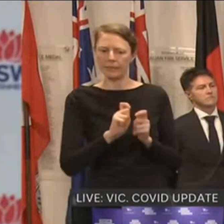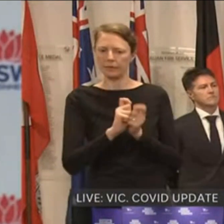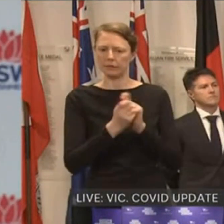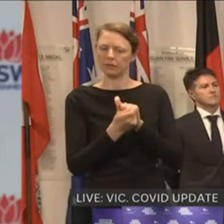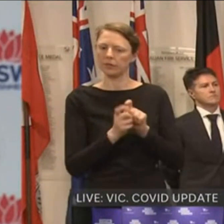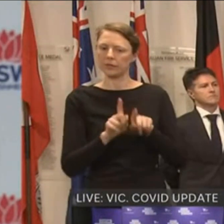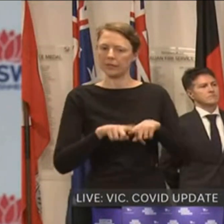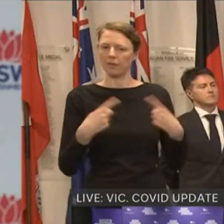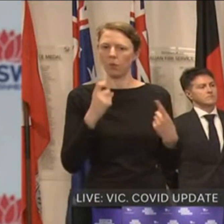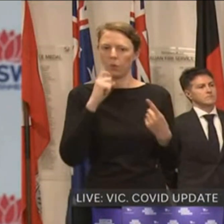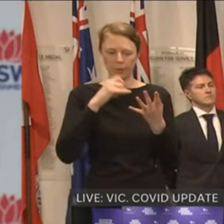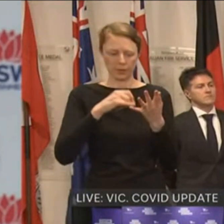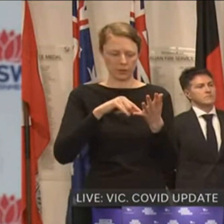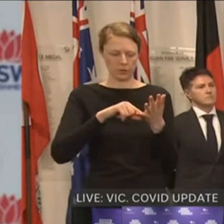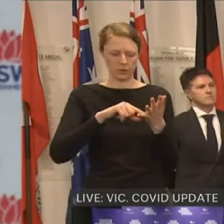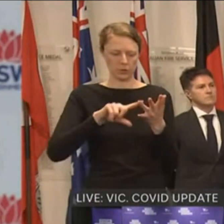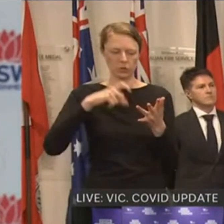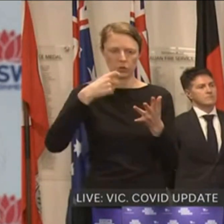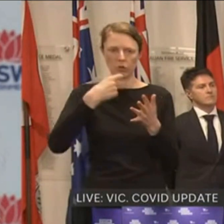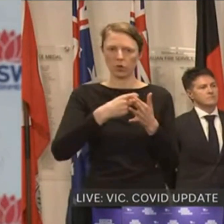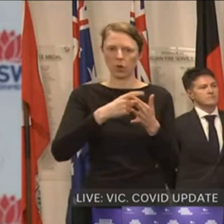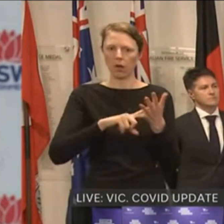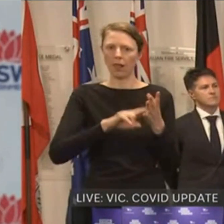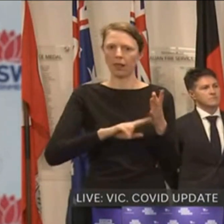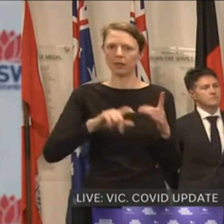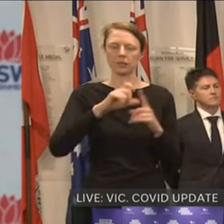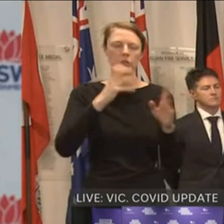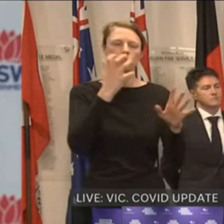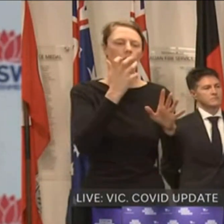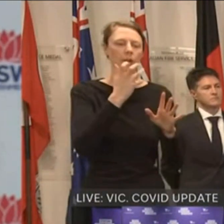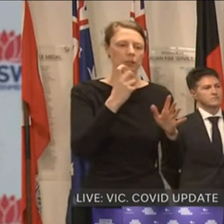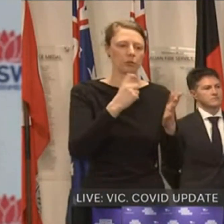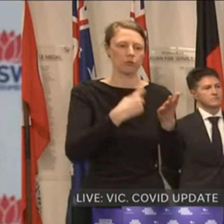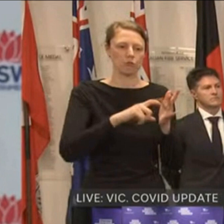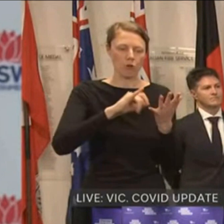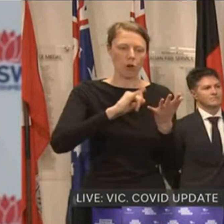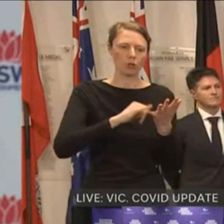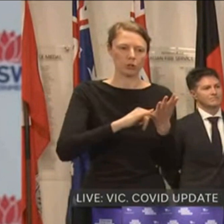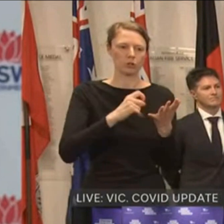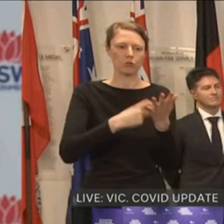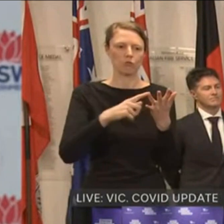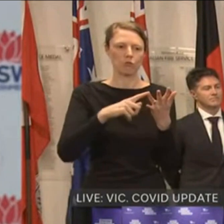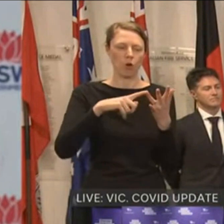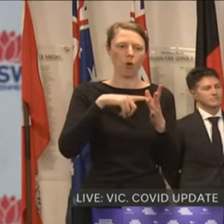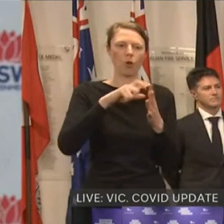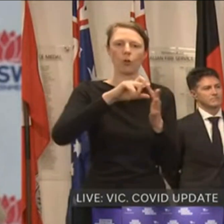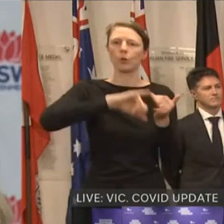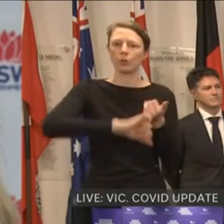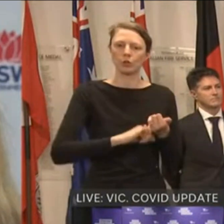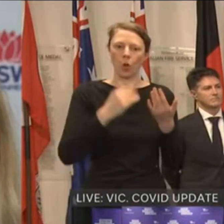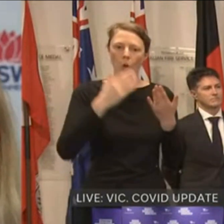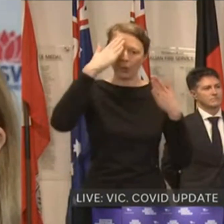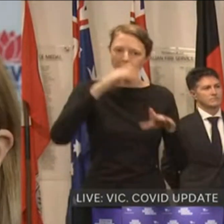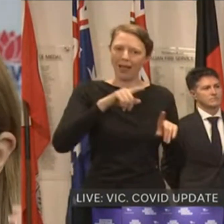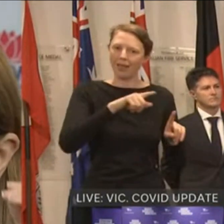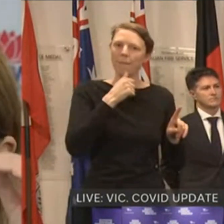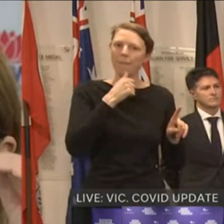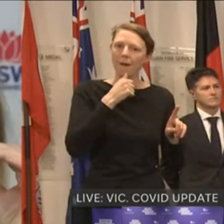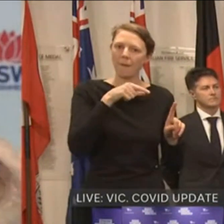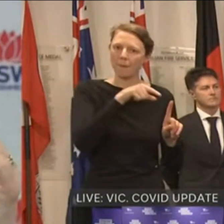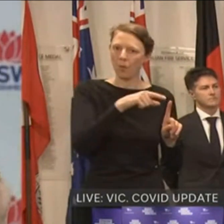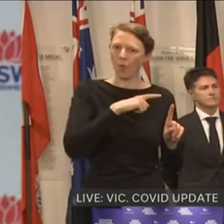your GP and your primary health network will also have another list of where you can get testing. Will there be